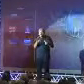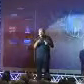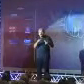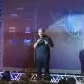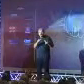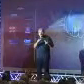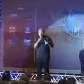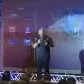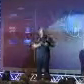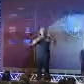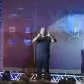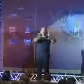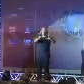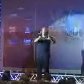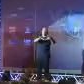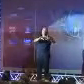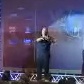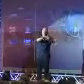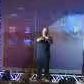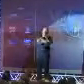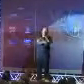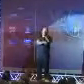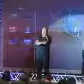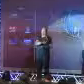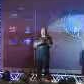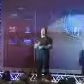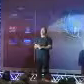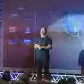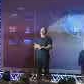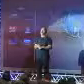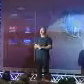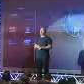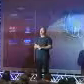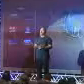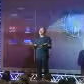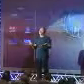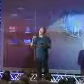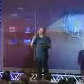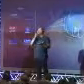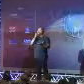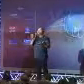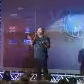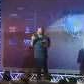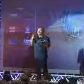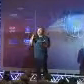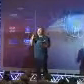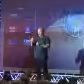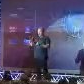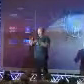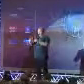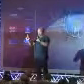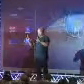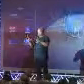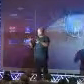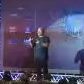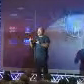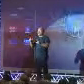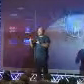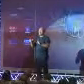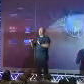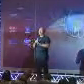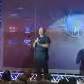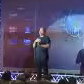We create a simple licensing model via Creative Commons, which allow people to